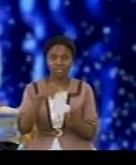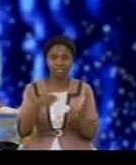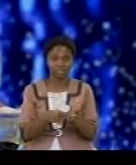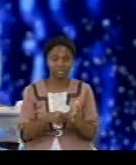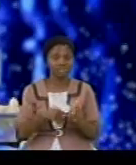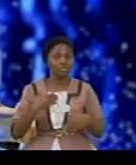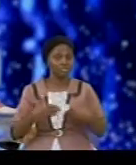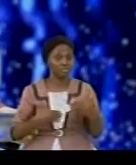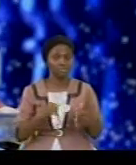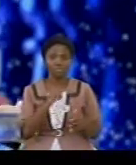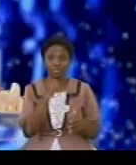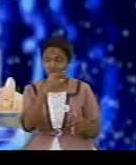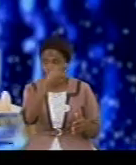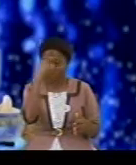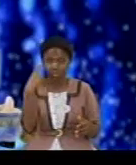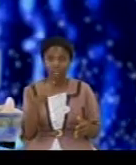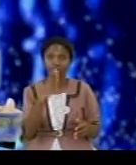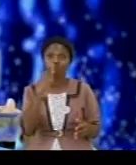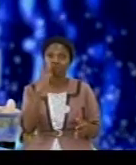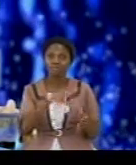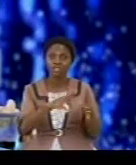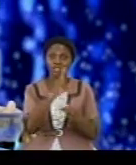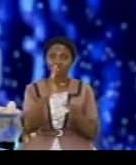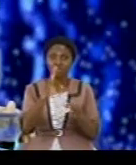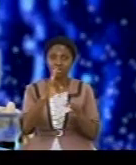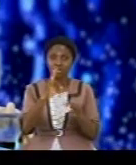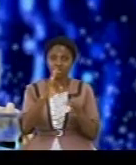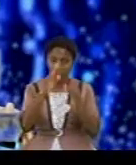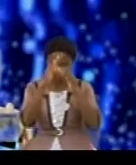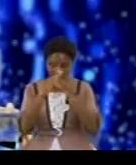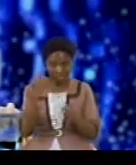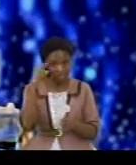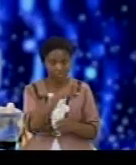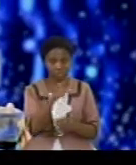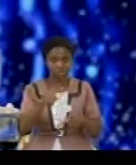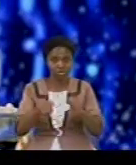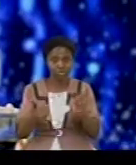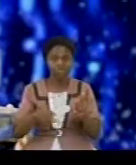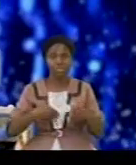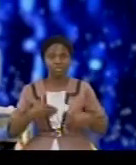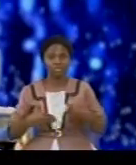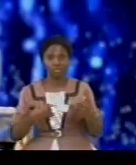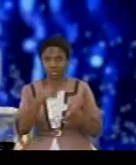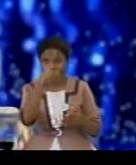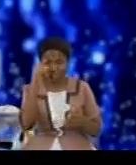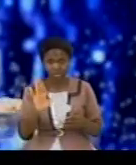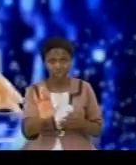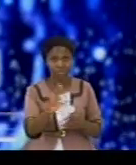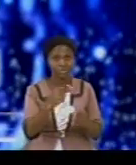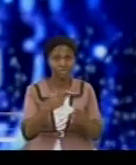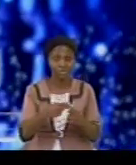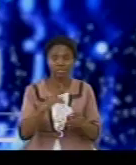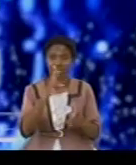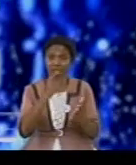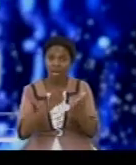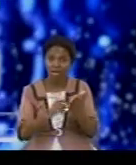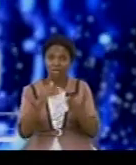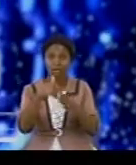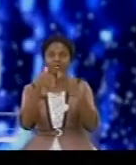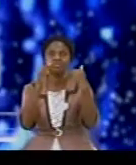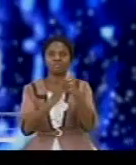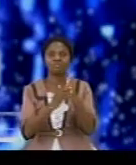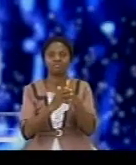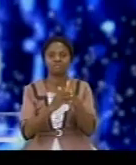unto you, but rather rejoice because your names are written in heaven. It is possible that